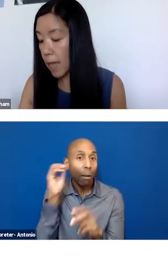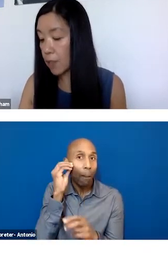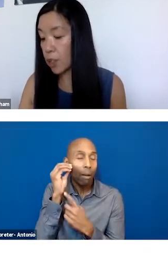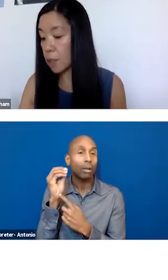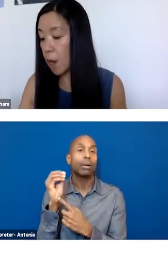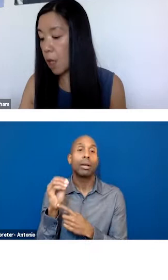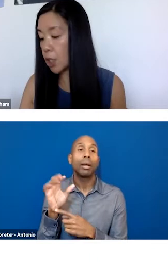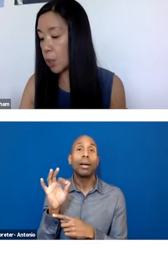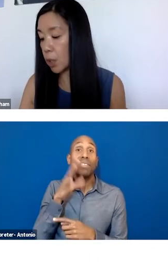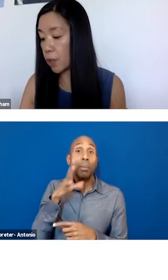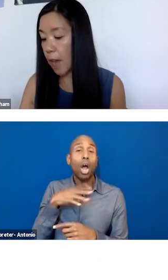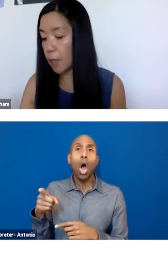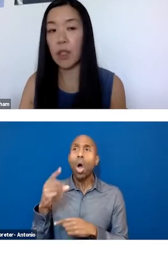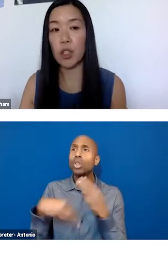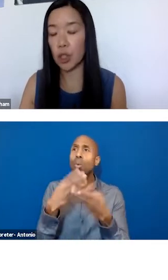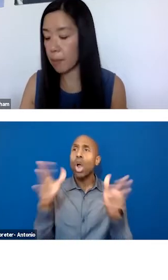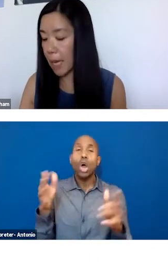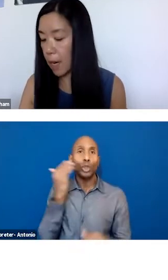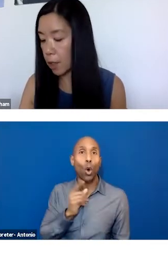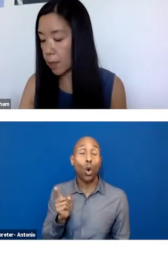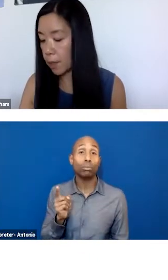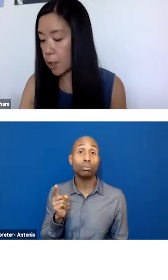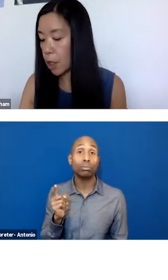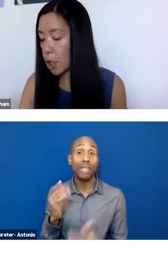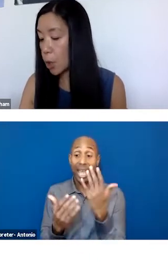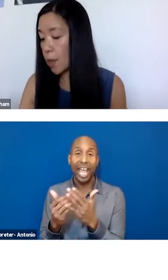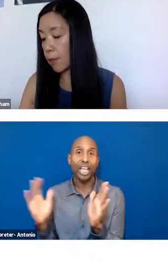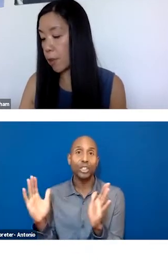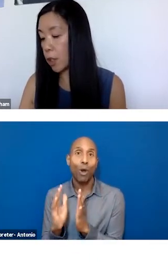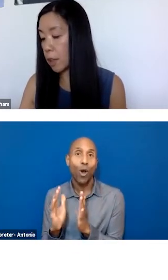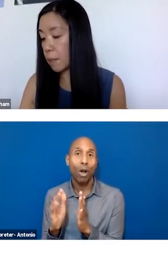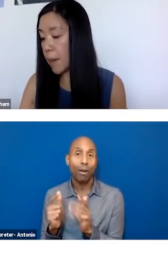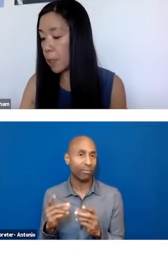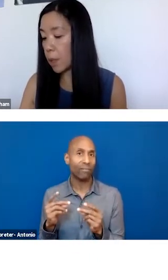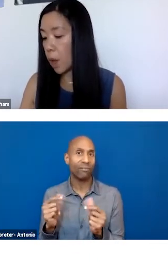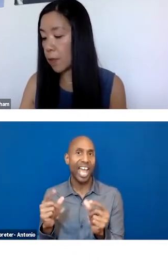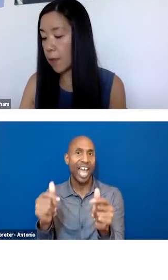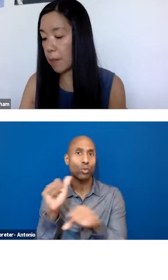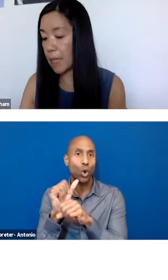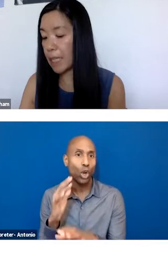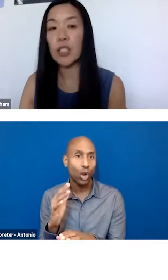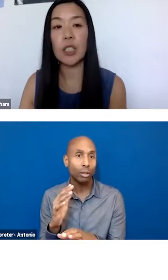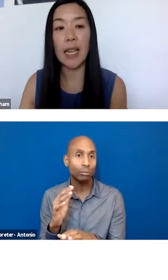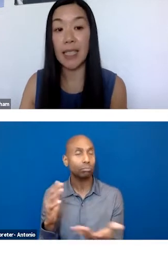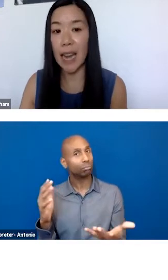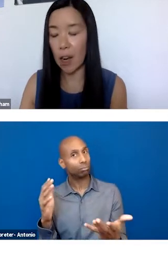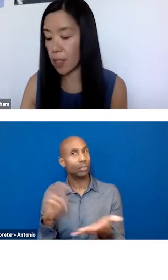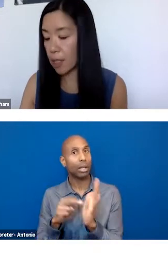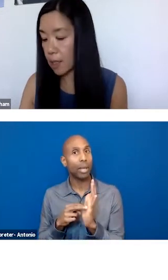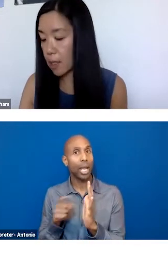Her hands are small and she works fast with extreme care. Who, therefore, could better be qualified by nature